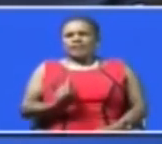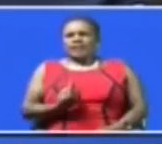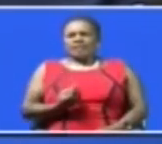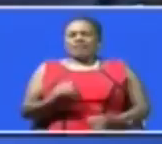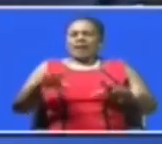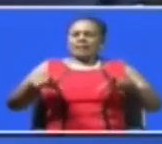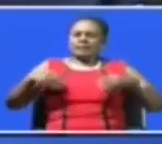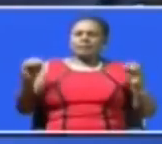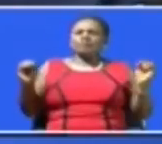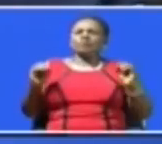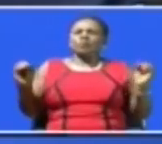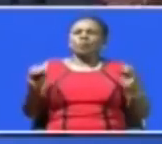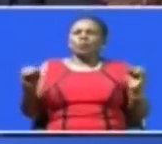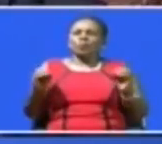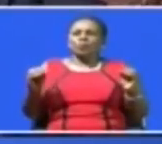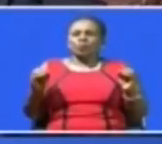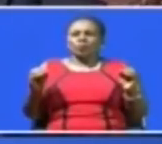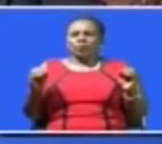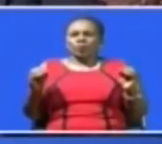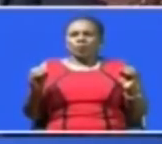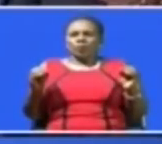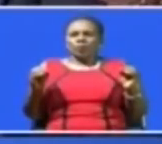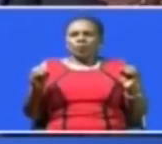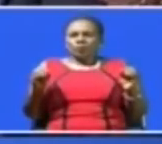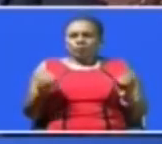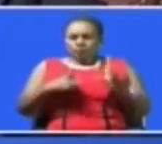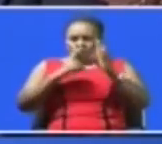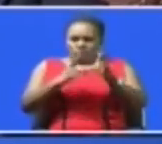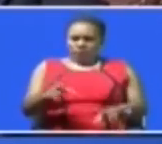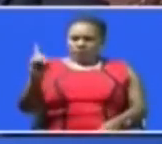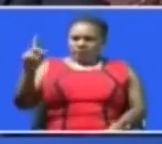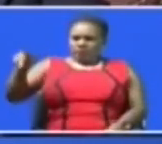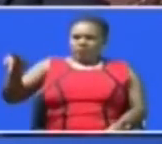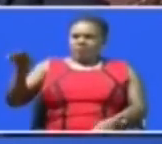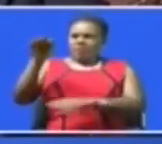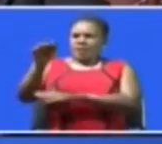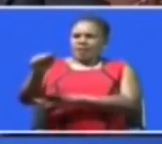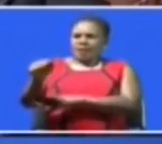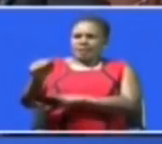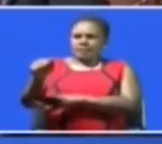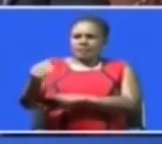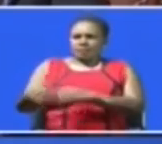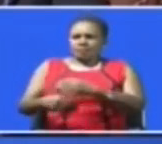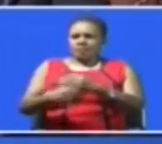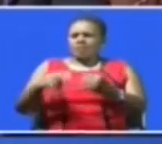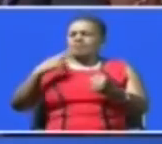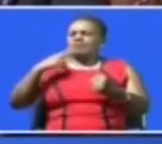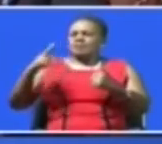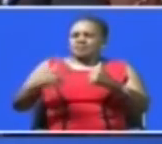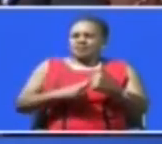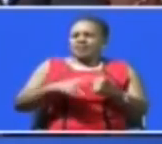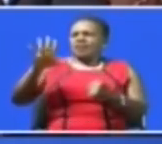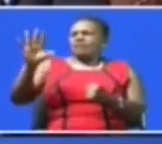we will not entertain that at all. It is in this regard that Noordin Haji has requested for an additional